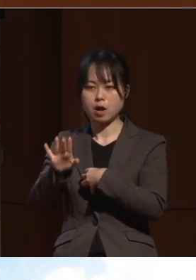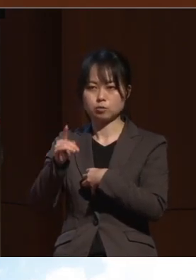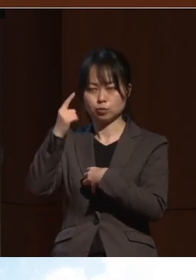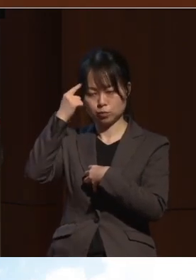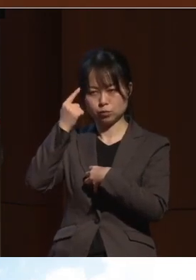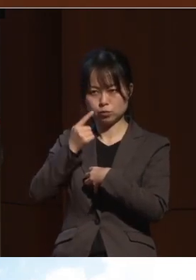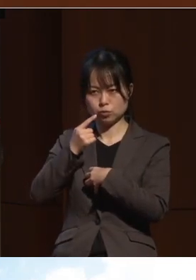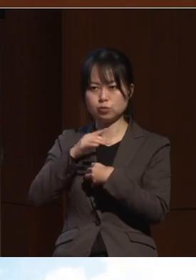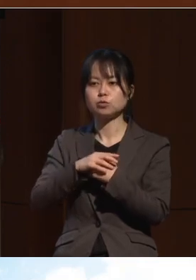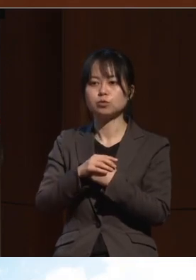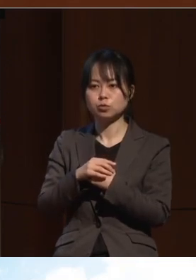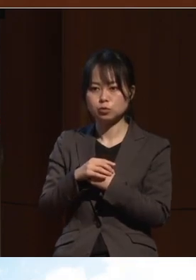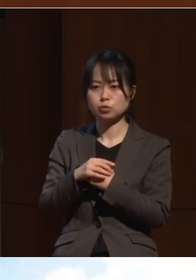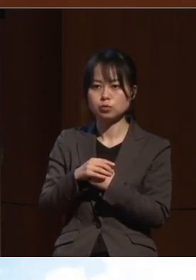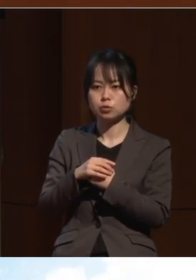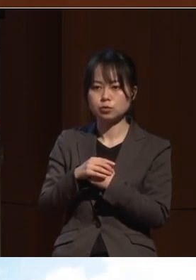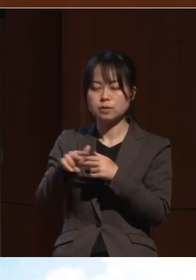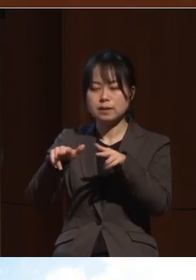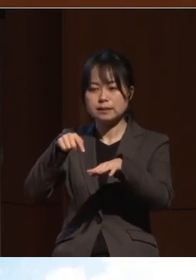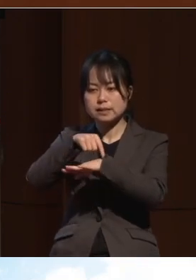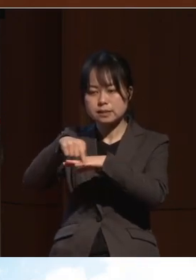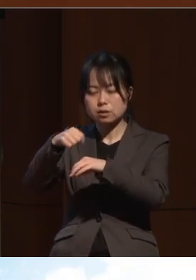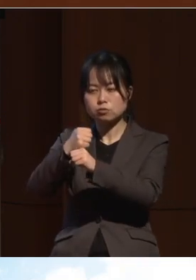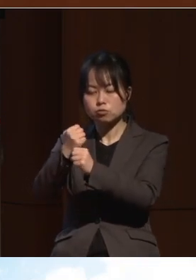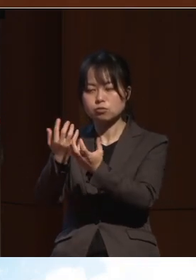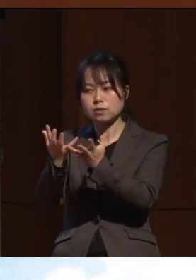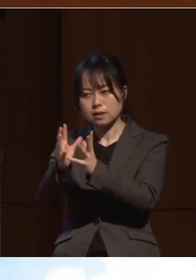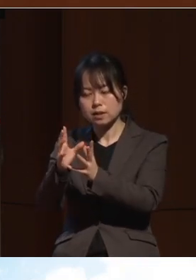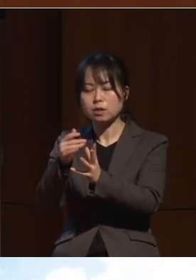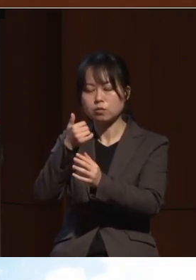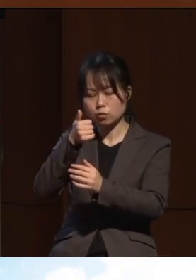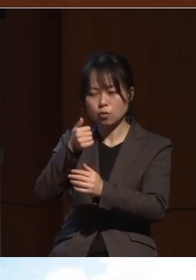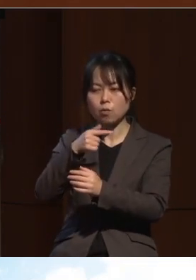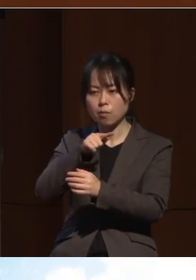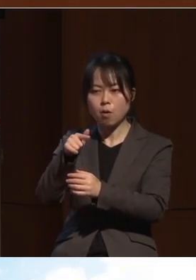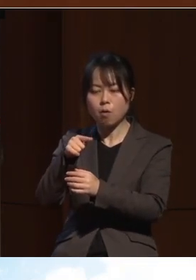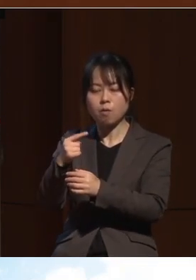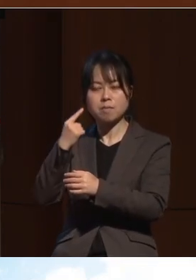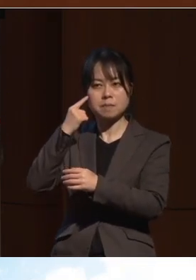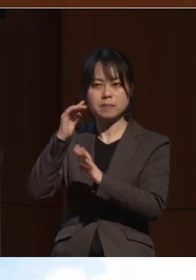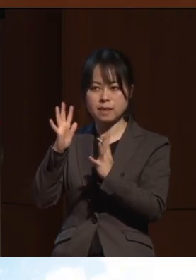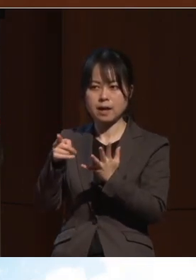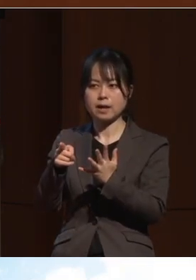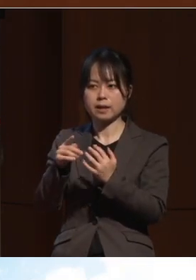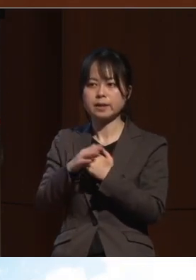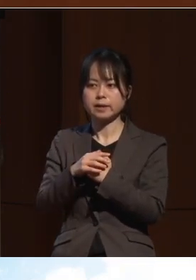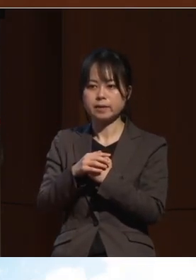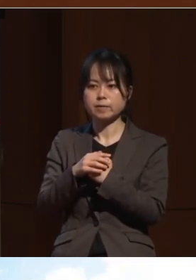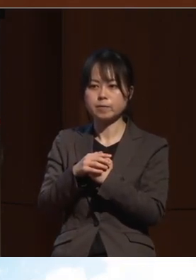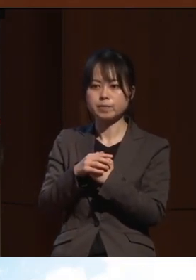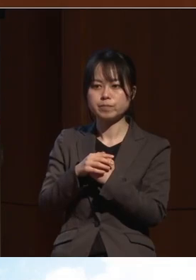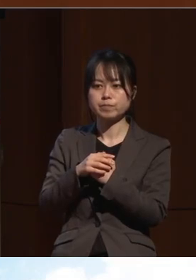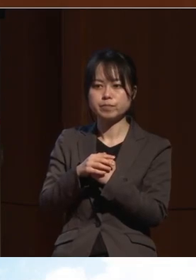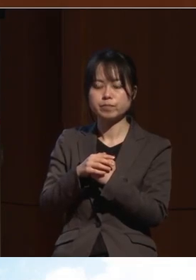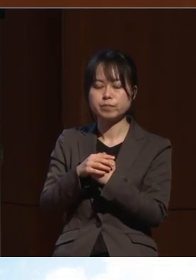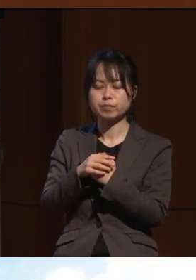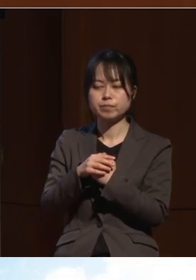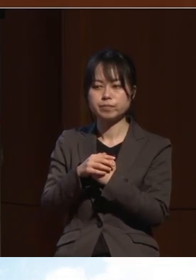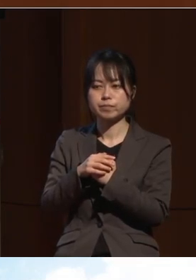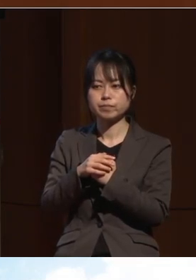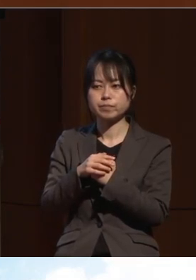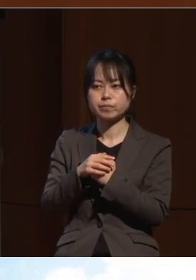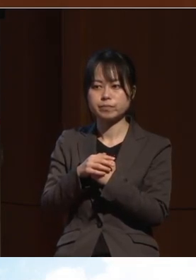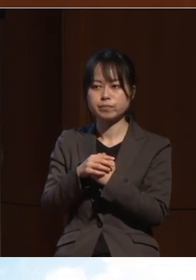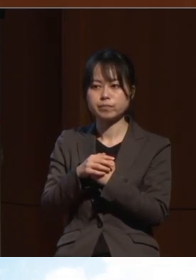as well as the policymakers, haven't recognised the degree to which people living in older age are concentrating increasingly in